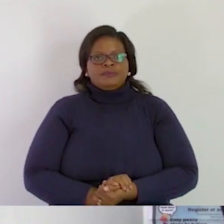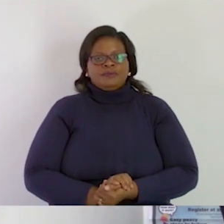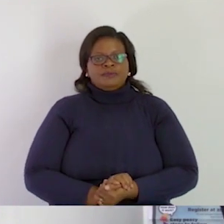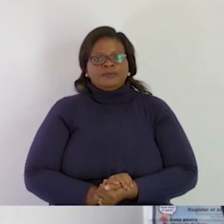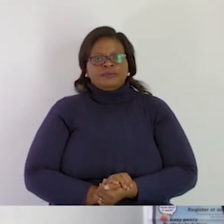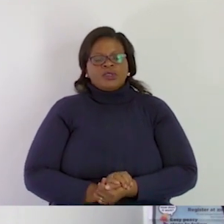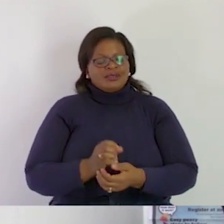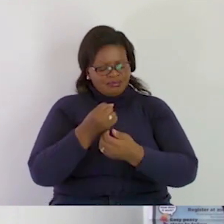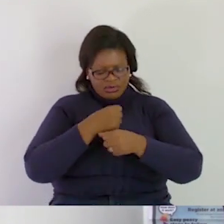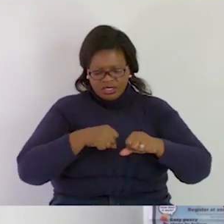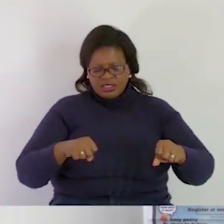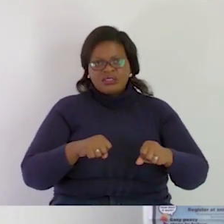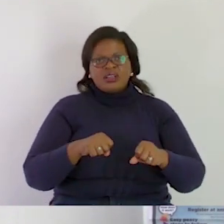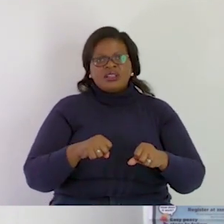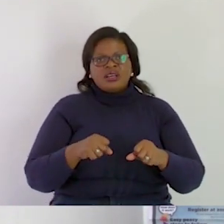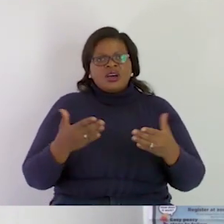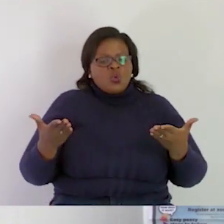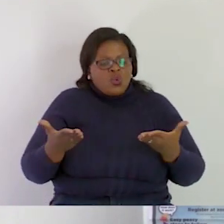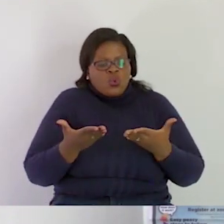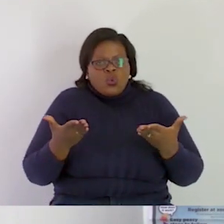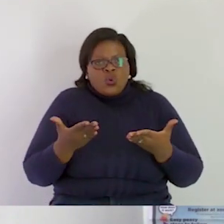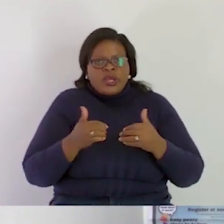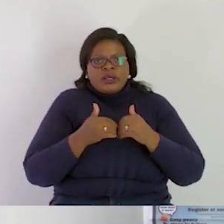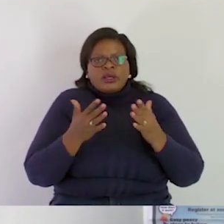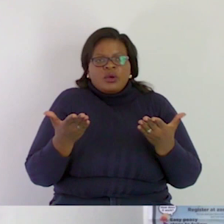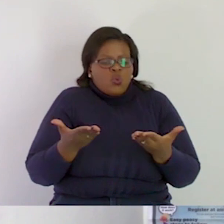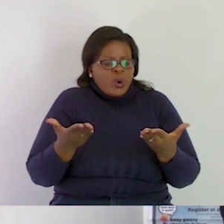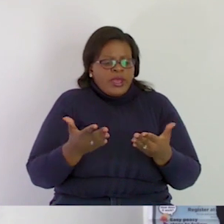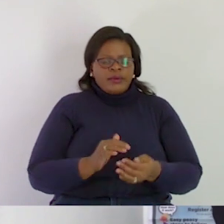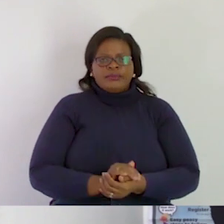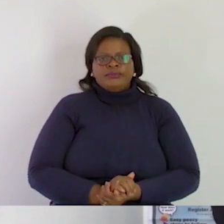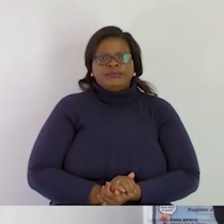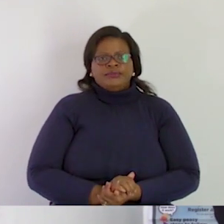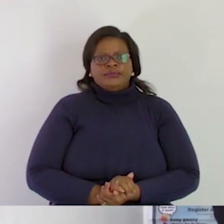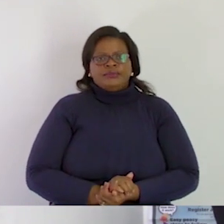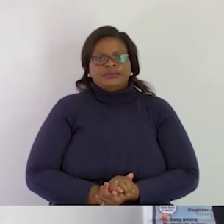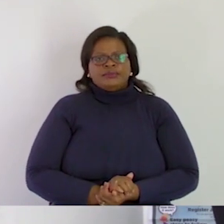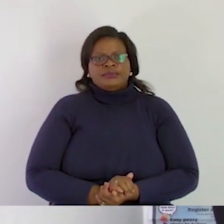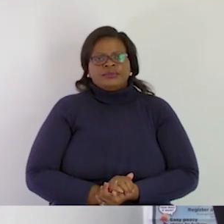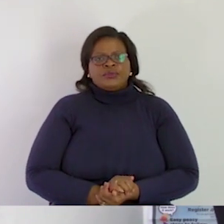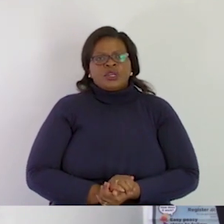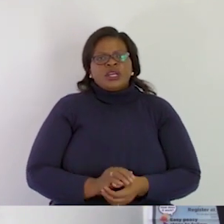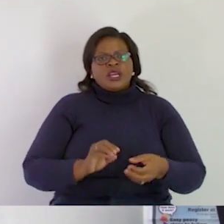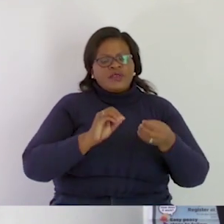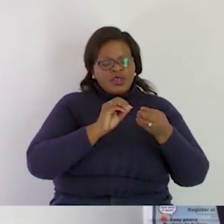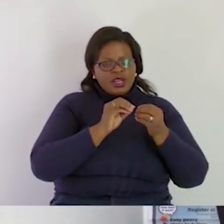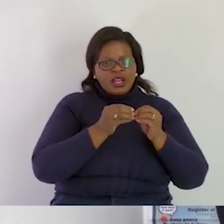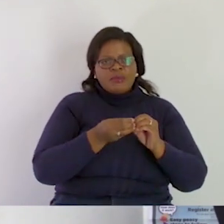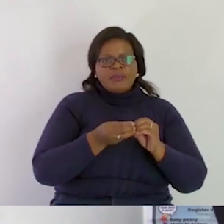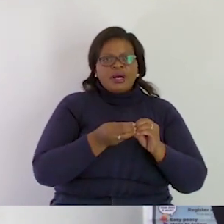you can decide wherever to start. If a number is associated with the other